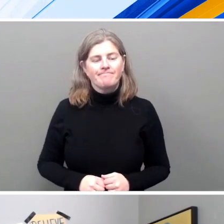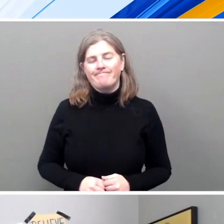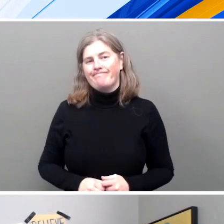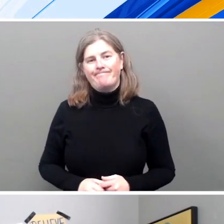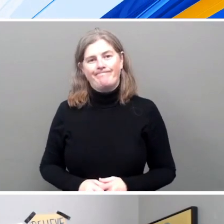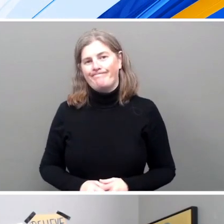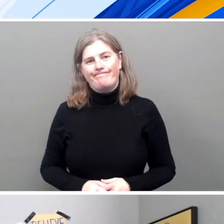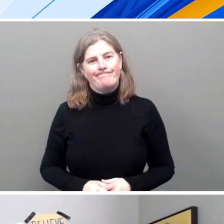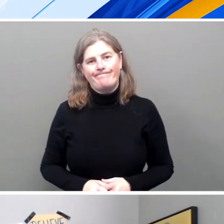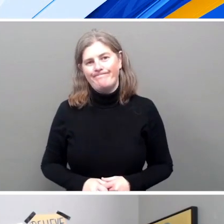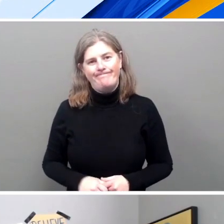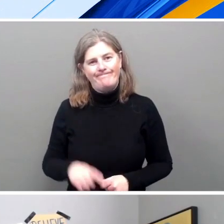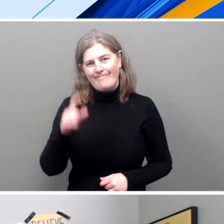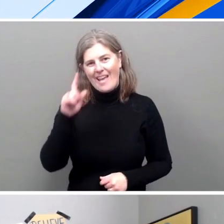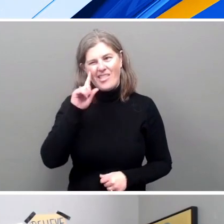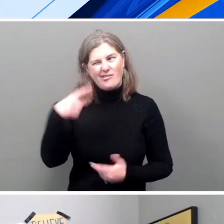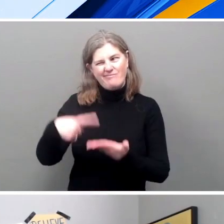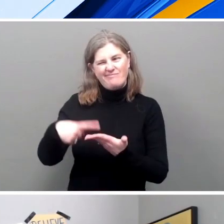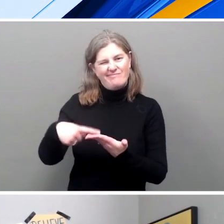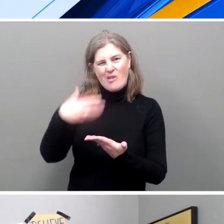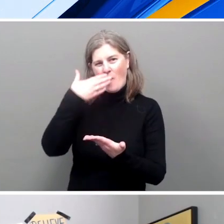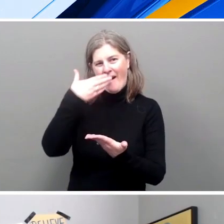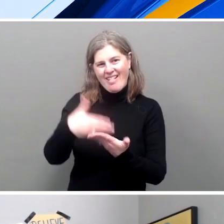No, I think you covered that well.